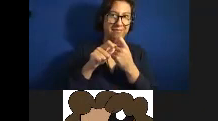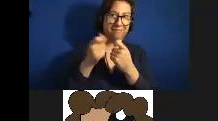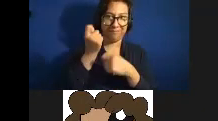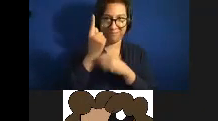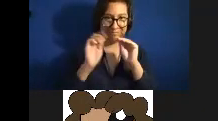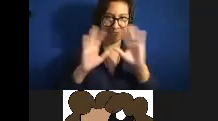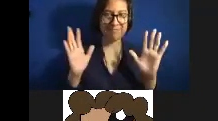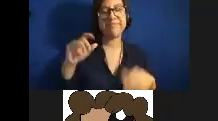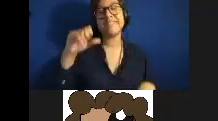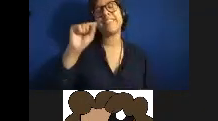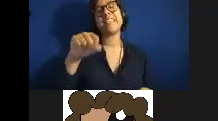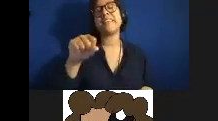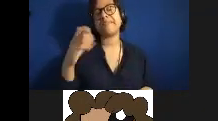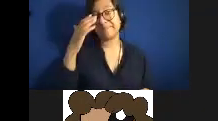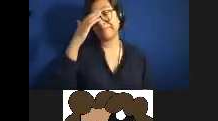But yeah, man,